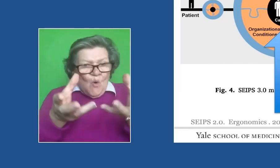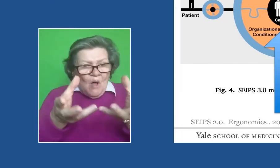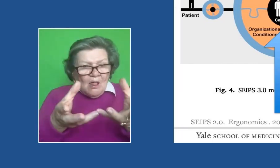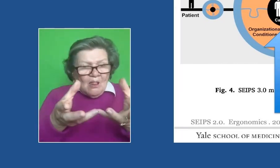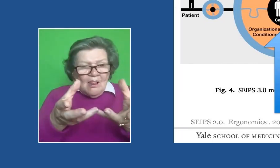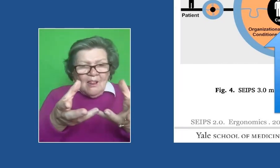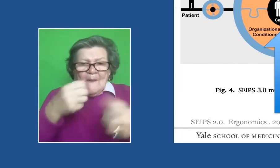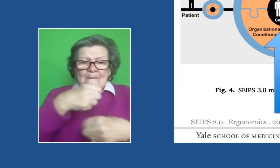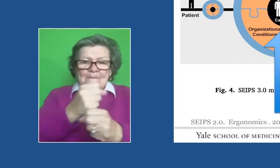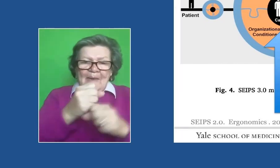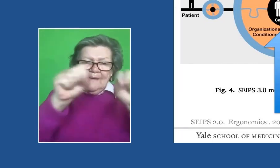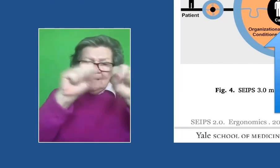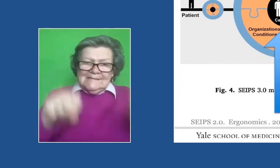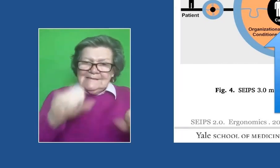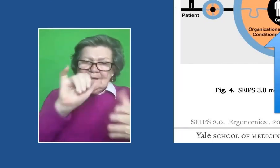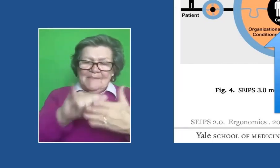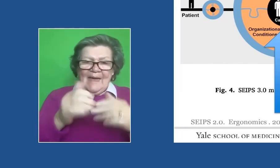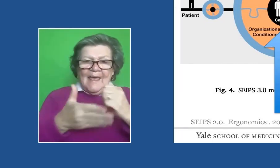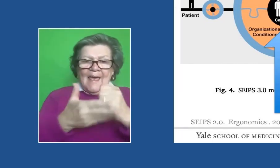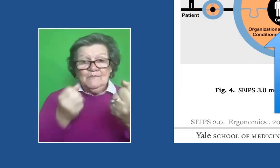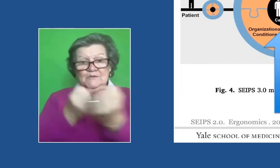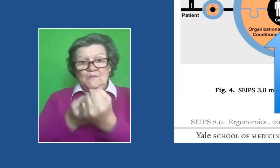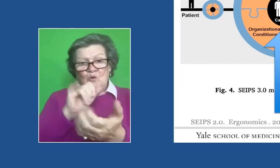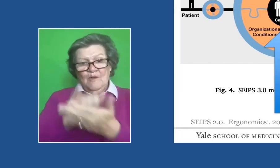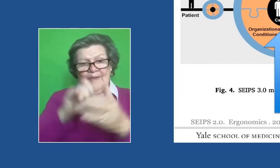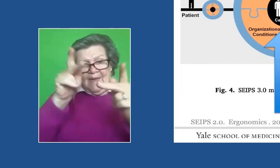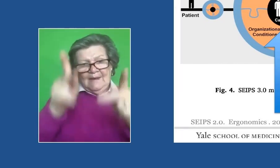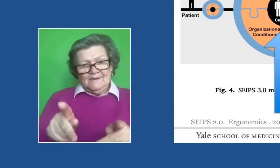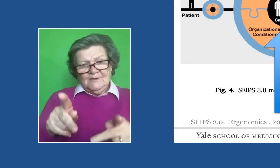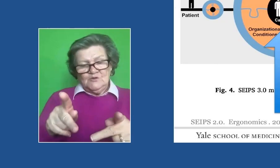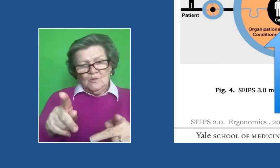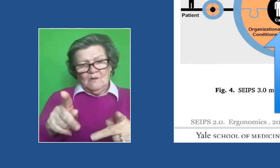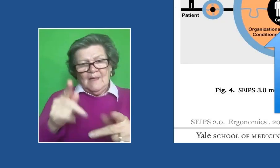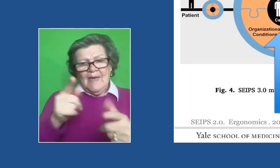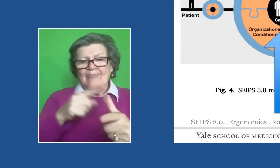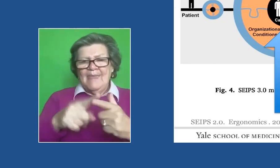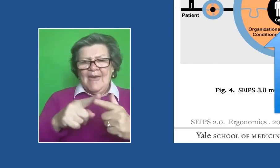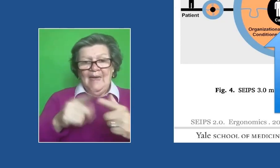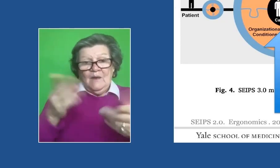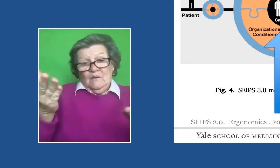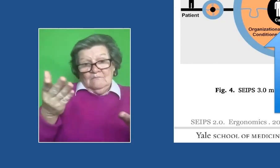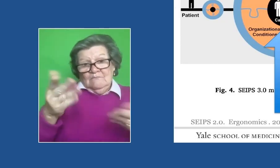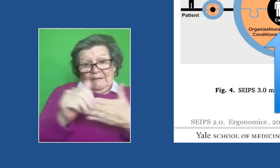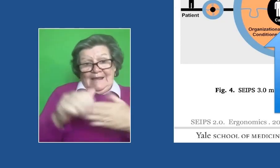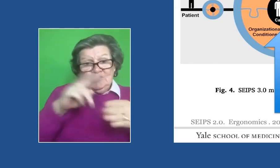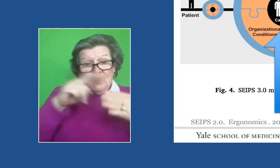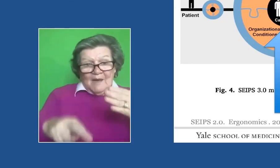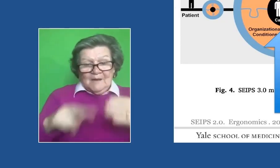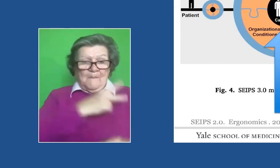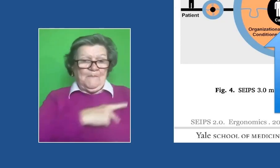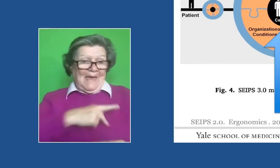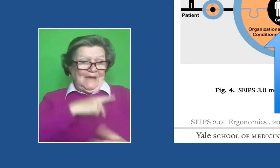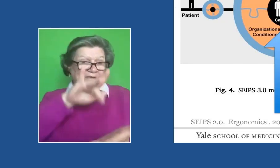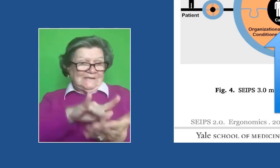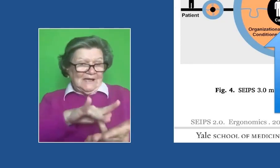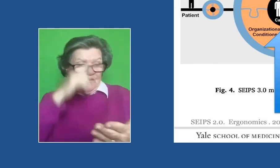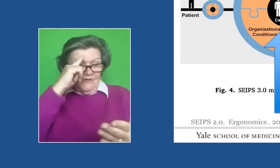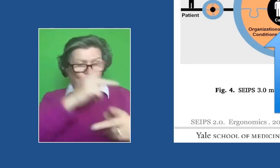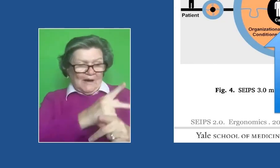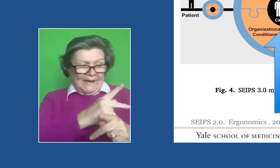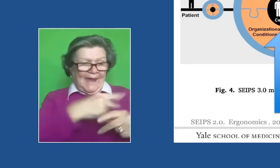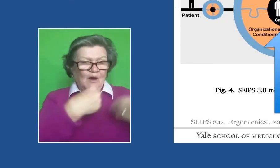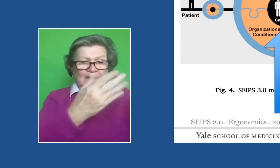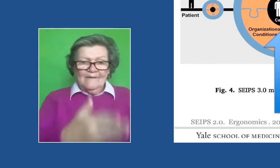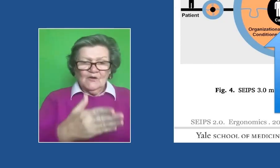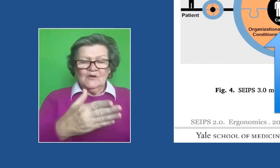create a system that helps support that individual so that we lead to outcomes that are patient-centered for caregivers, family members,